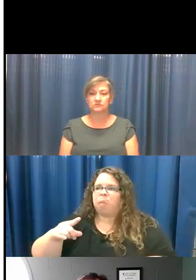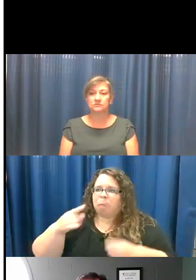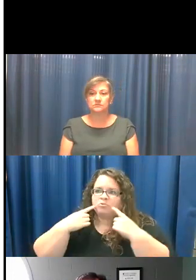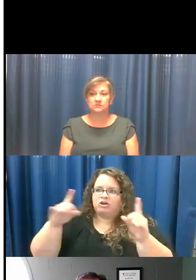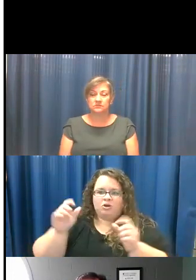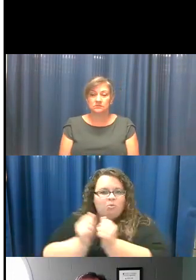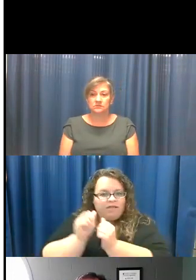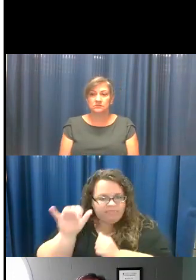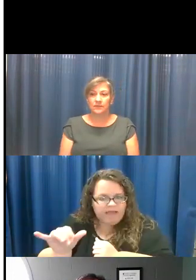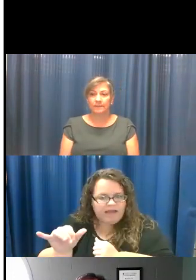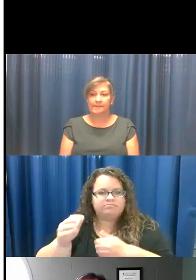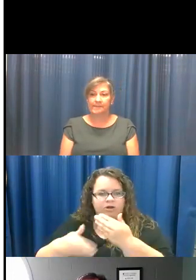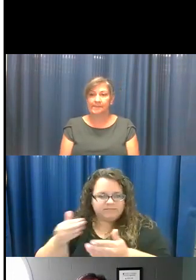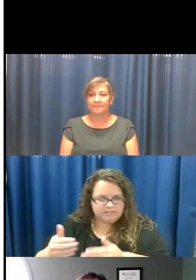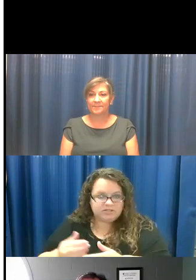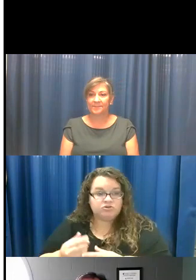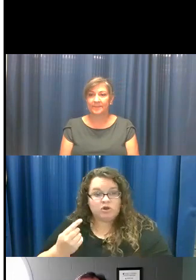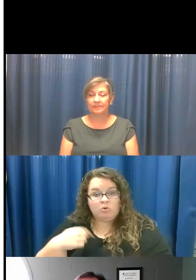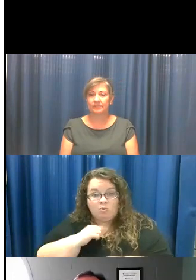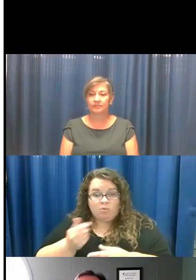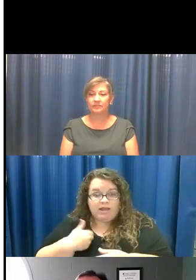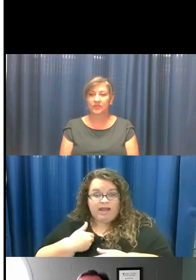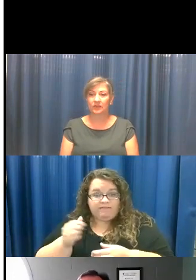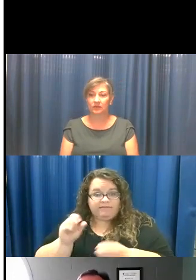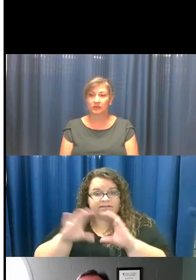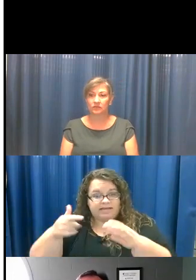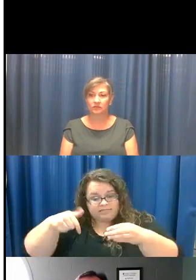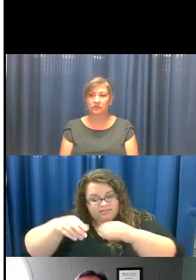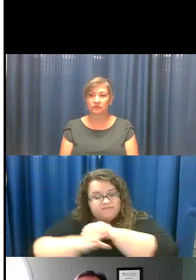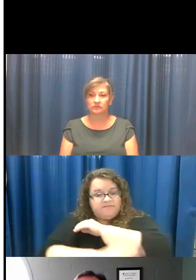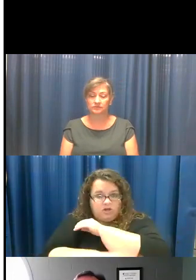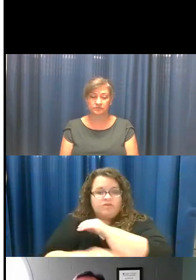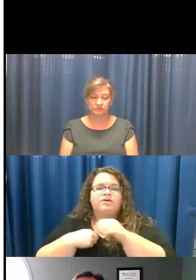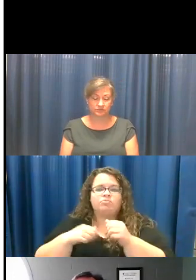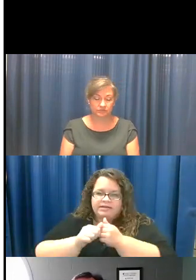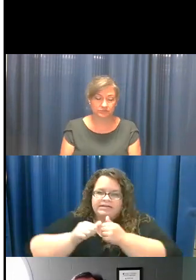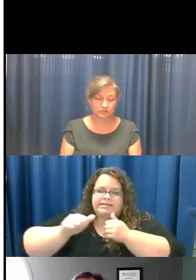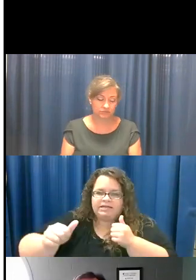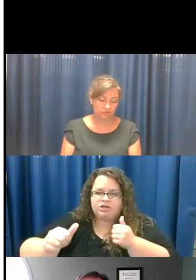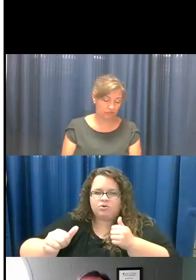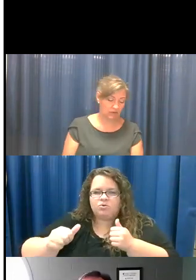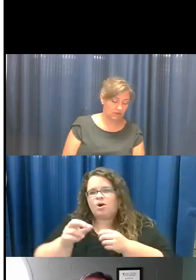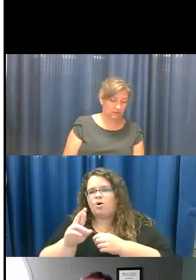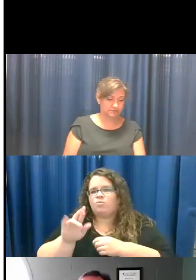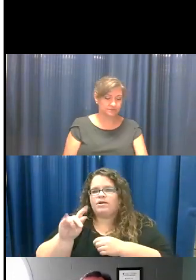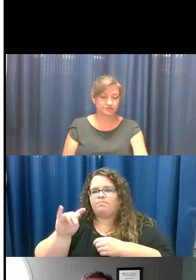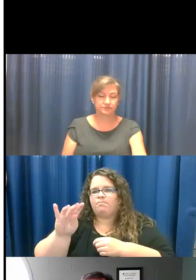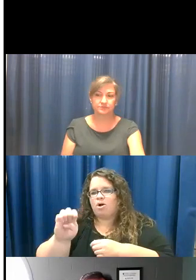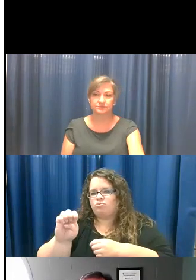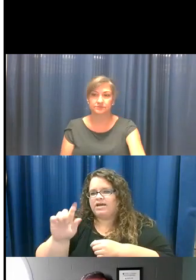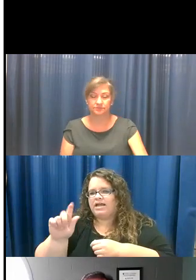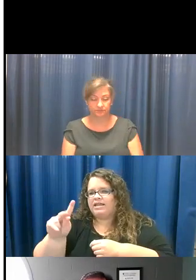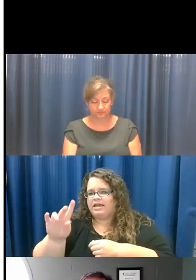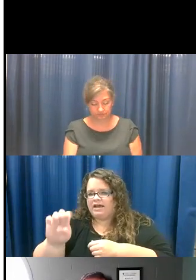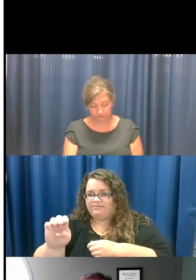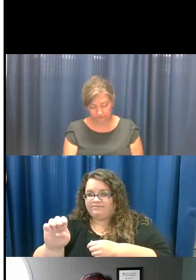have classes this fall that will continue to be remote live. And then we also added HighFlex. And HighFlex is a powerful